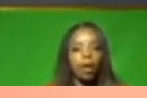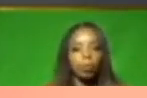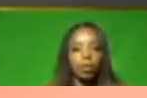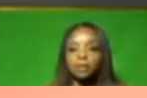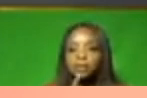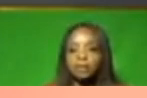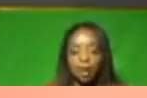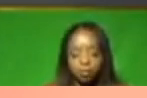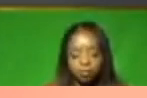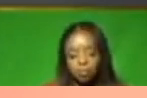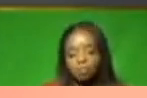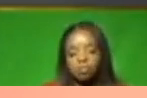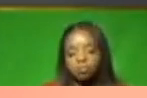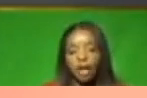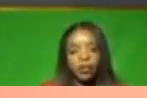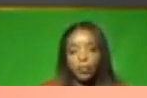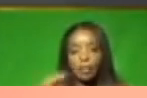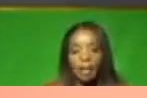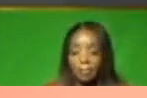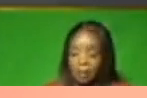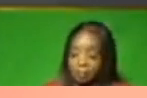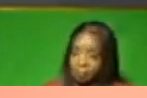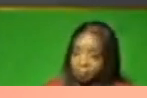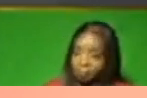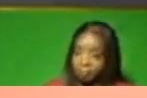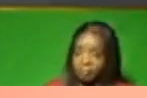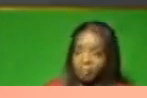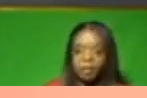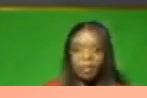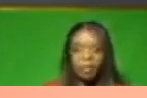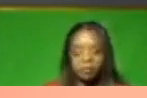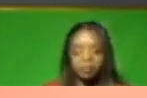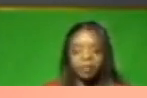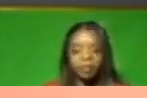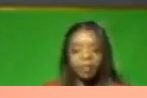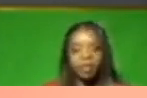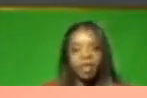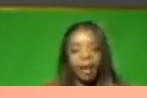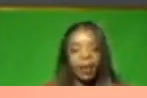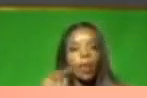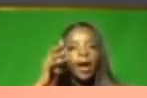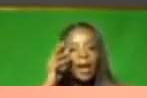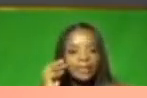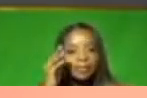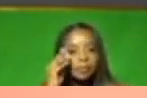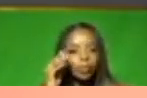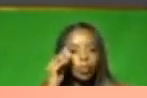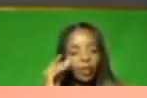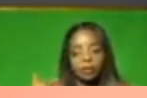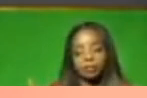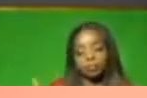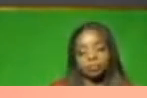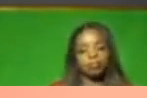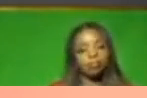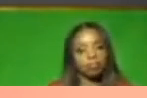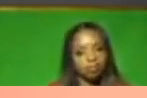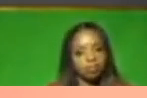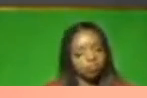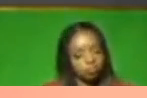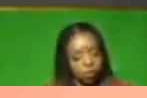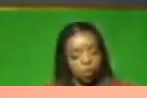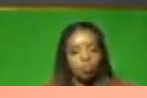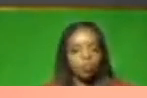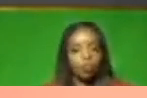possible challenges going forward. Drawing on our experience in tackling the electricity crisis,